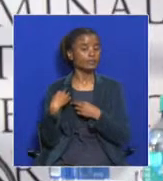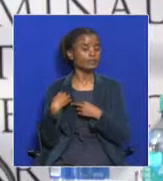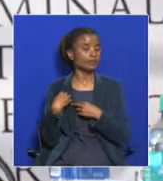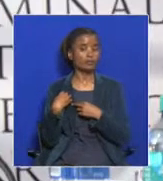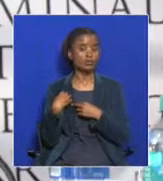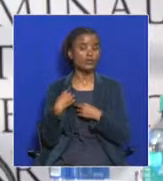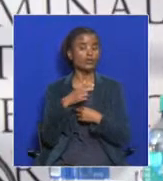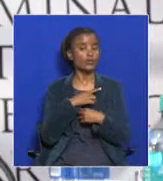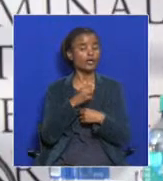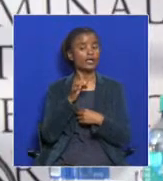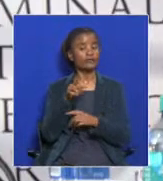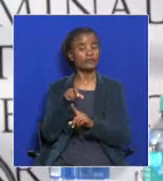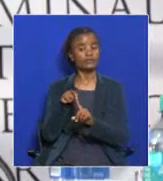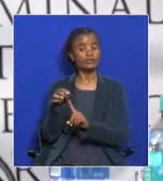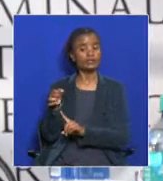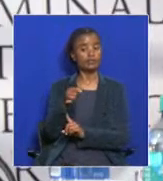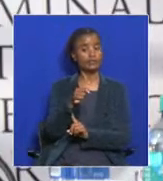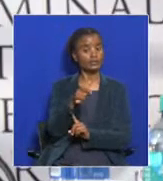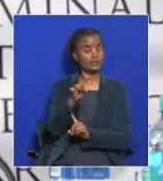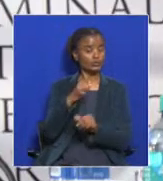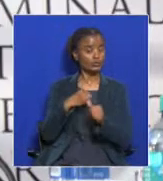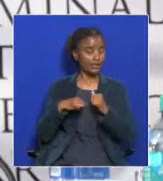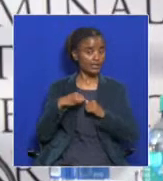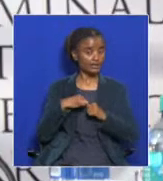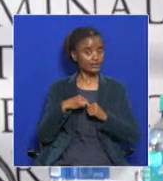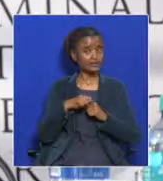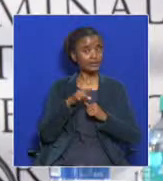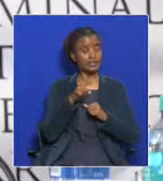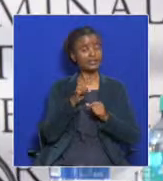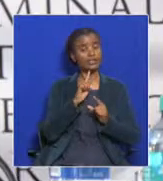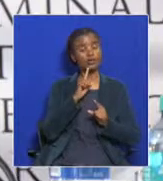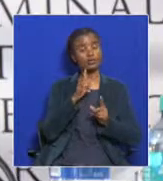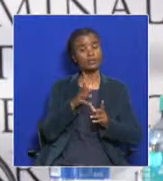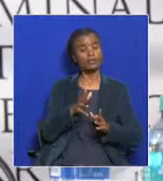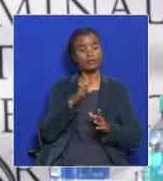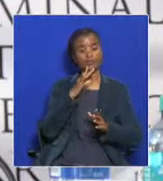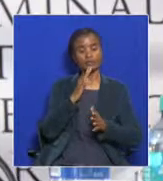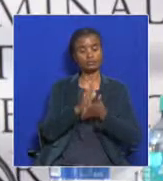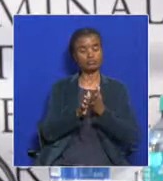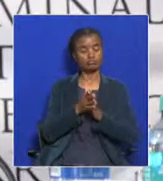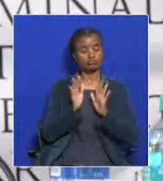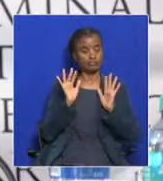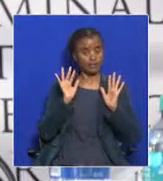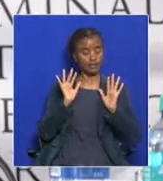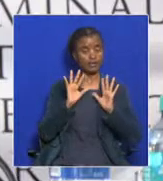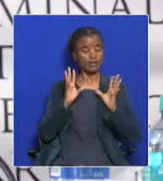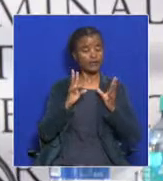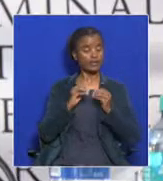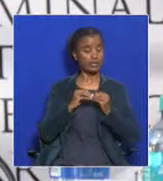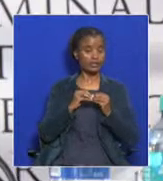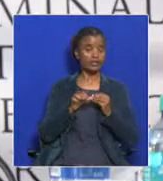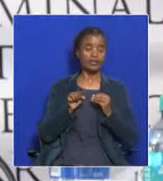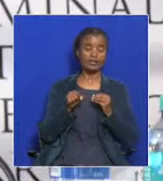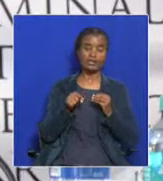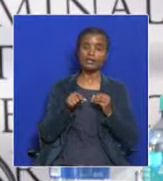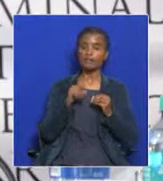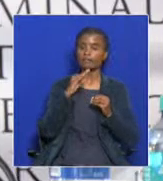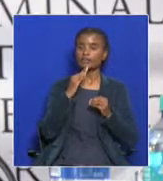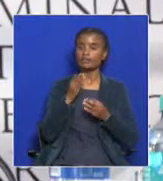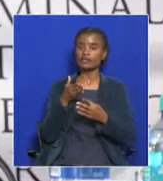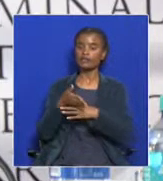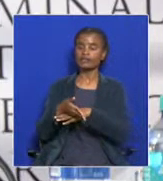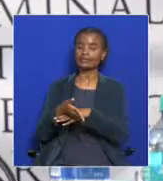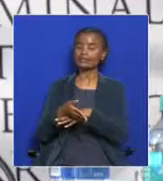stead. You are supposed to wash your hands, quote unquote, of it. Otherwise, then you are interfering in their very